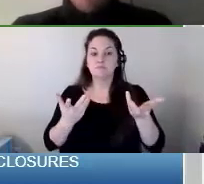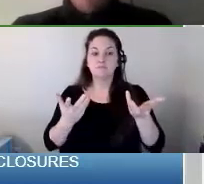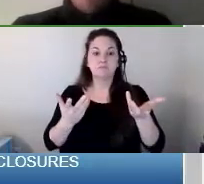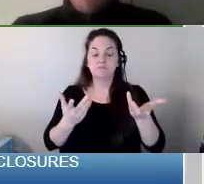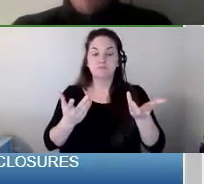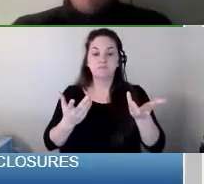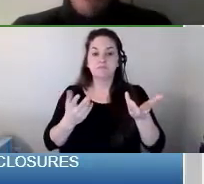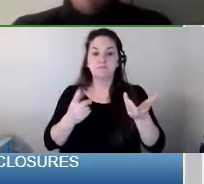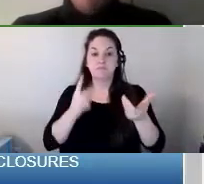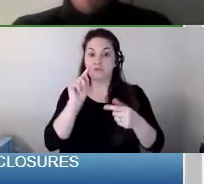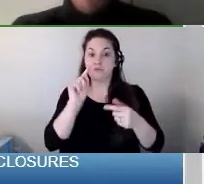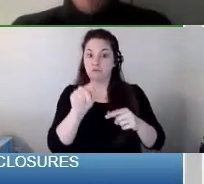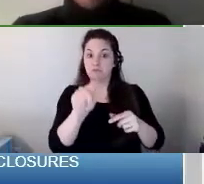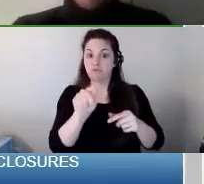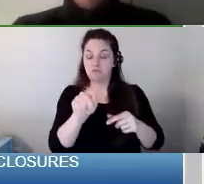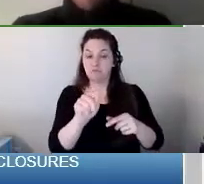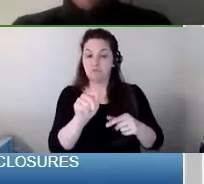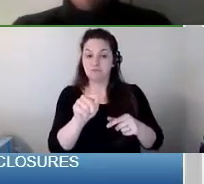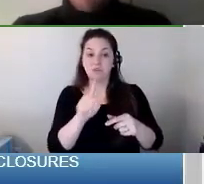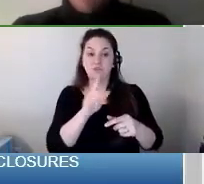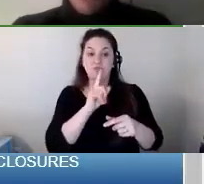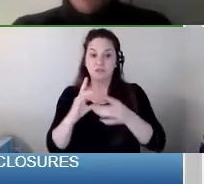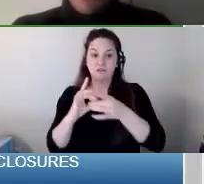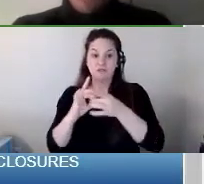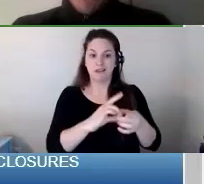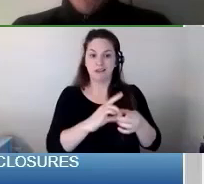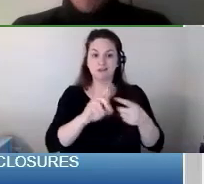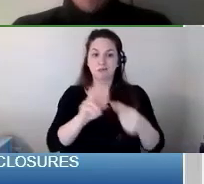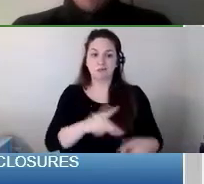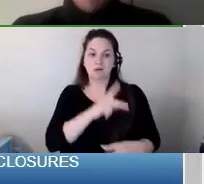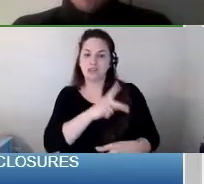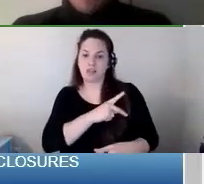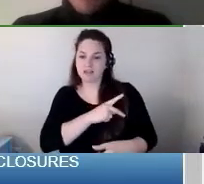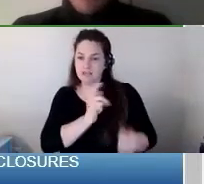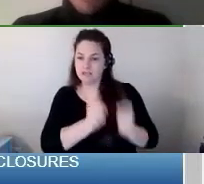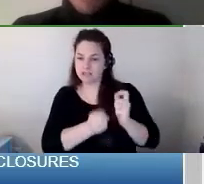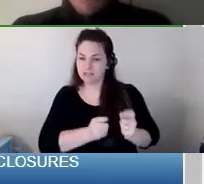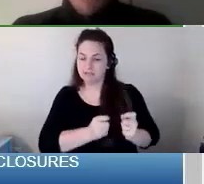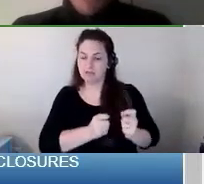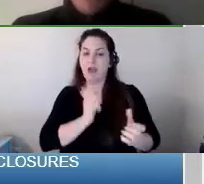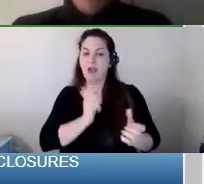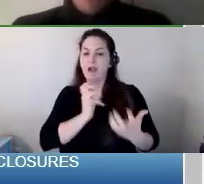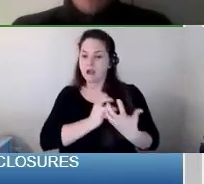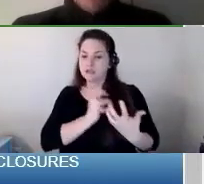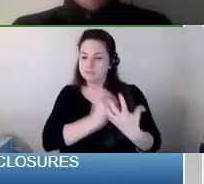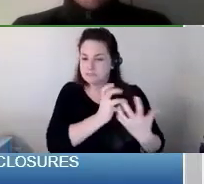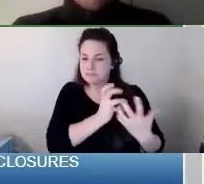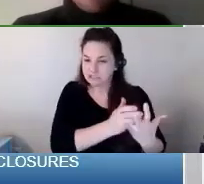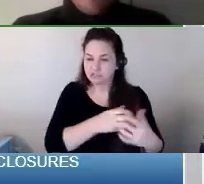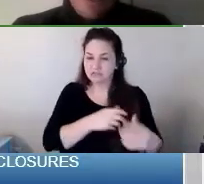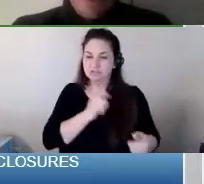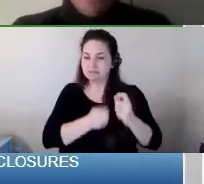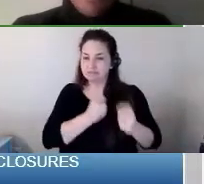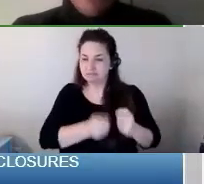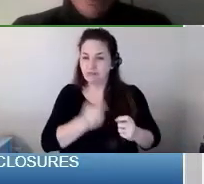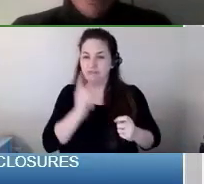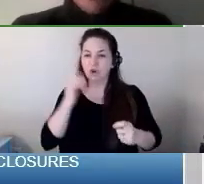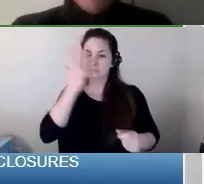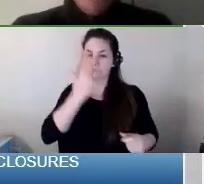this pop-up has to do with personalization, customization in terms of